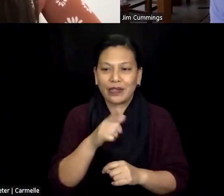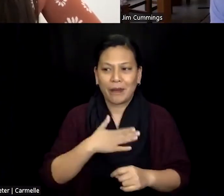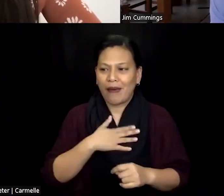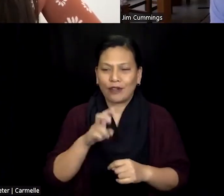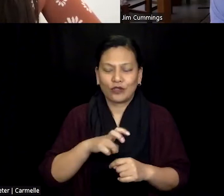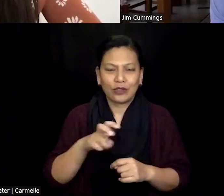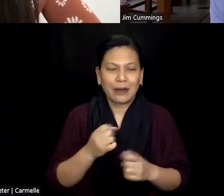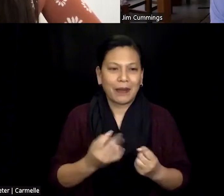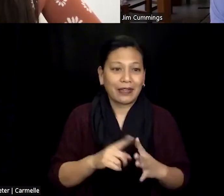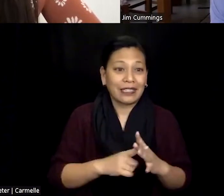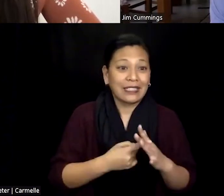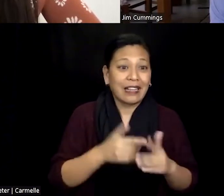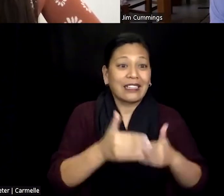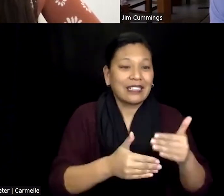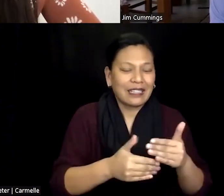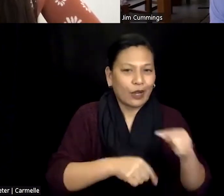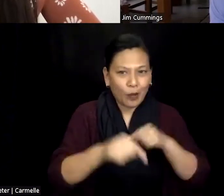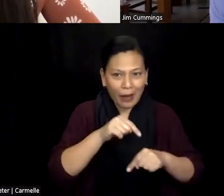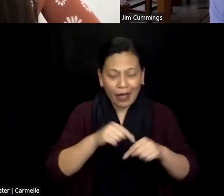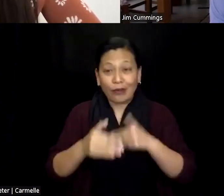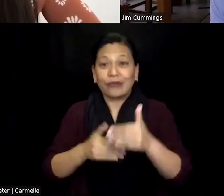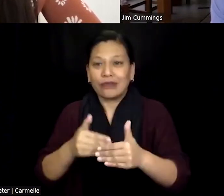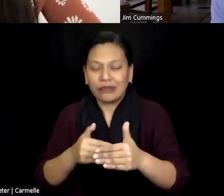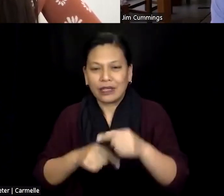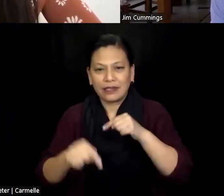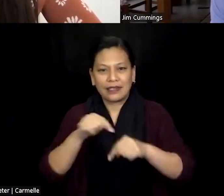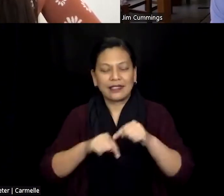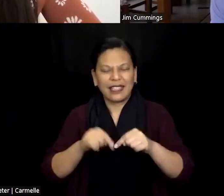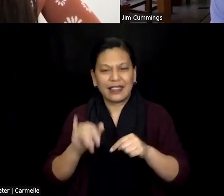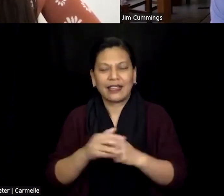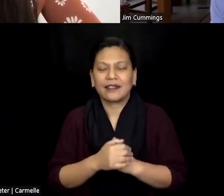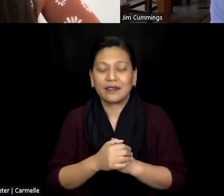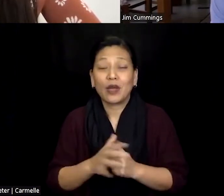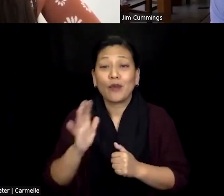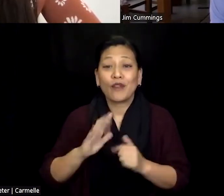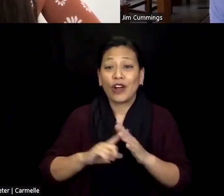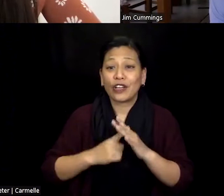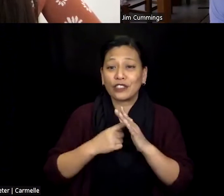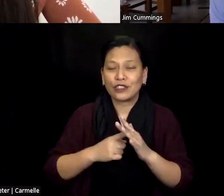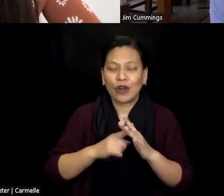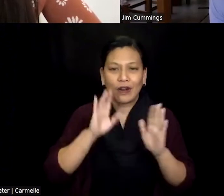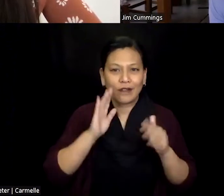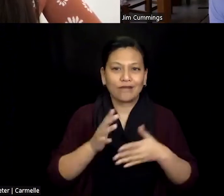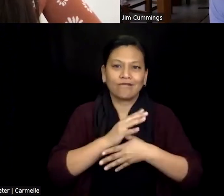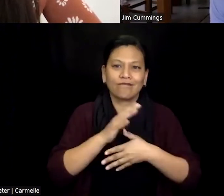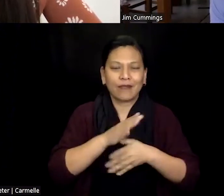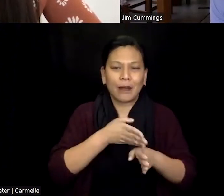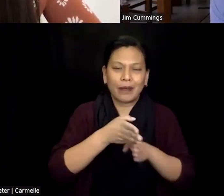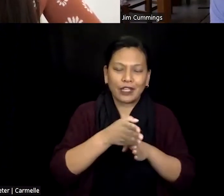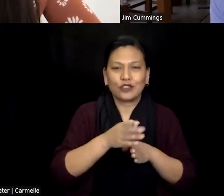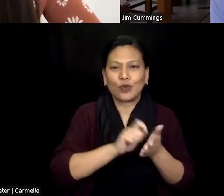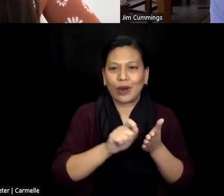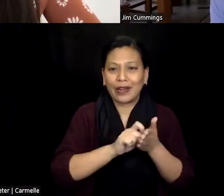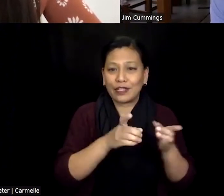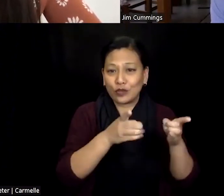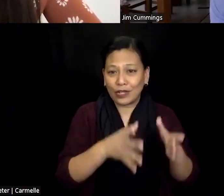you know, faults and starts. And I started out as a writing and directing major at Emerson College. And I